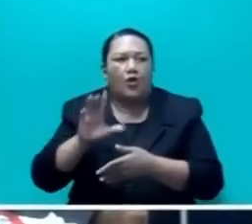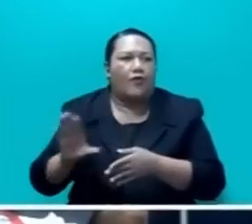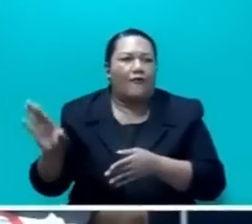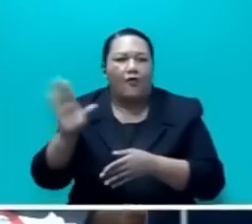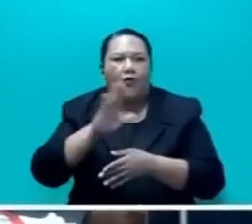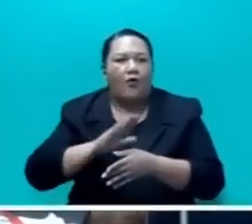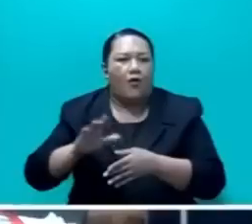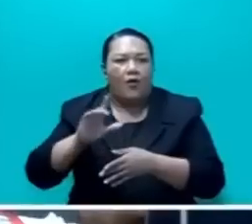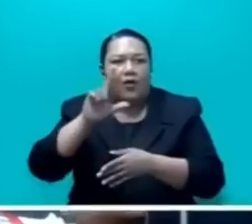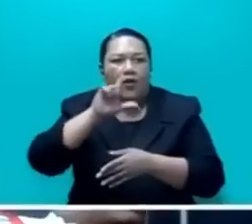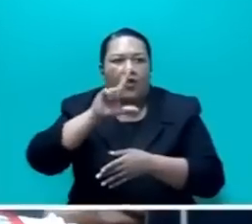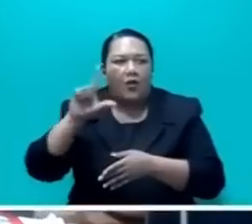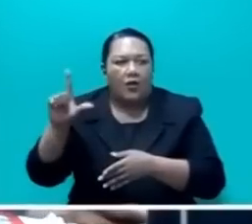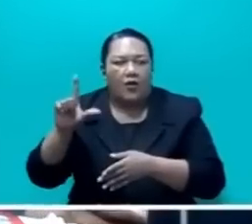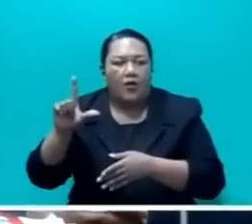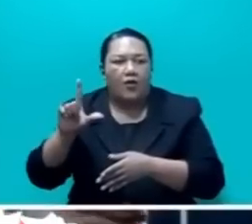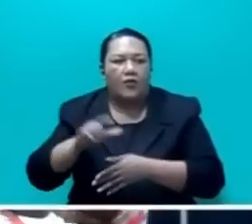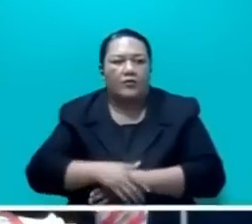mysteries.